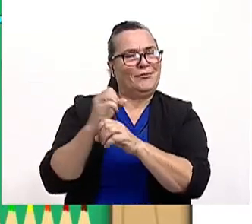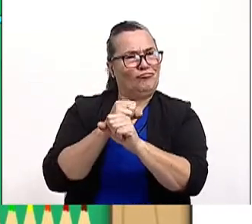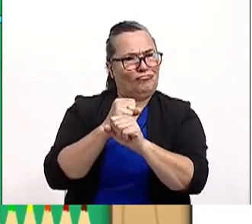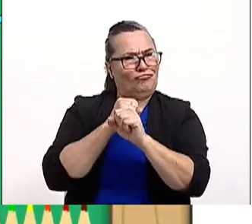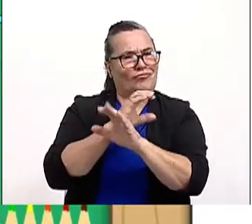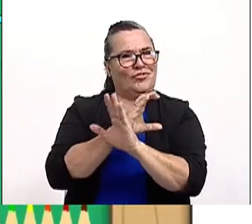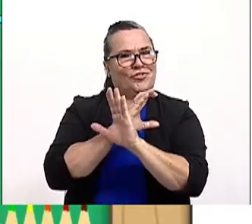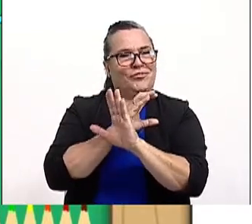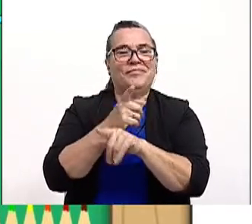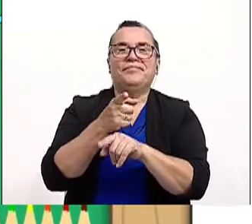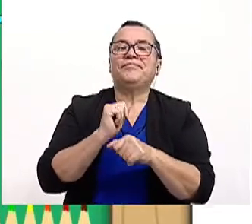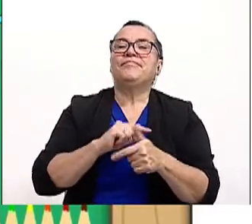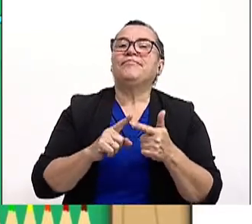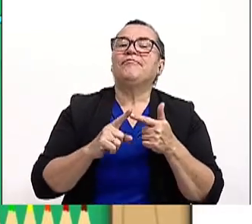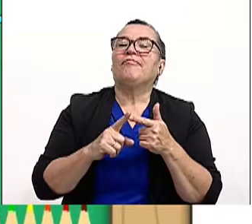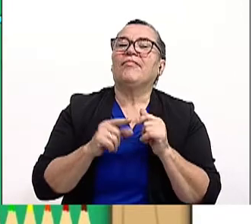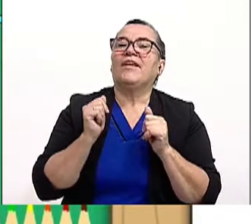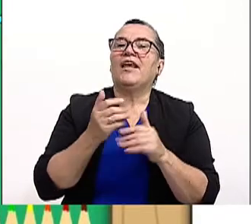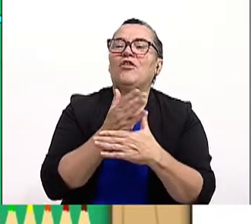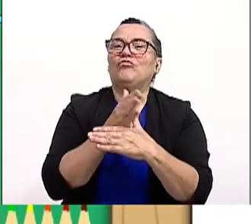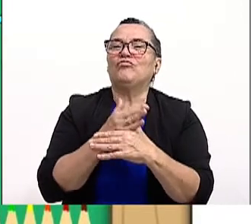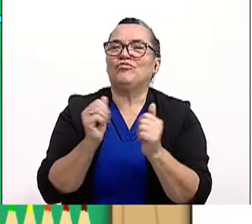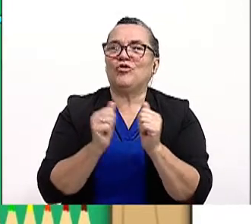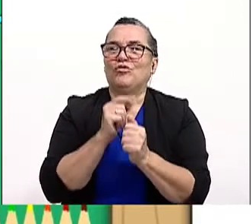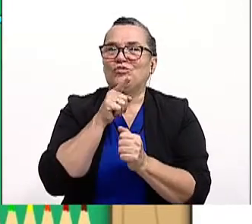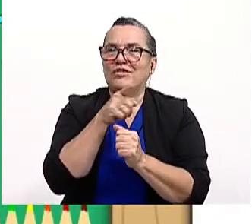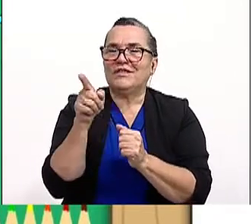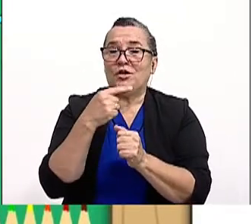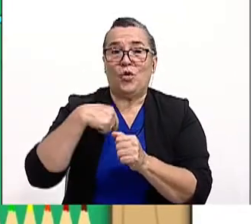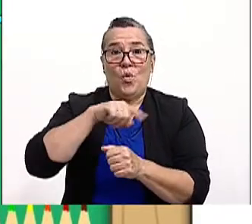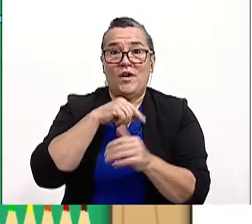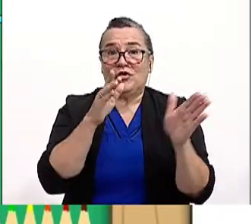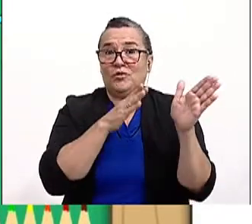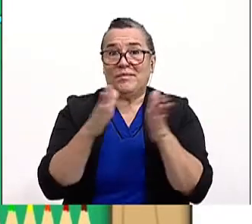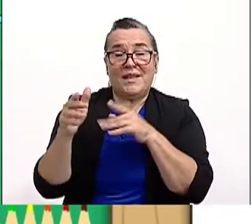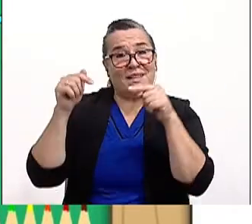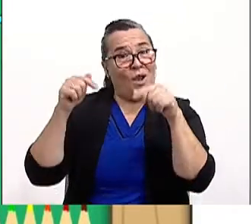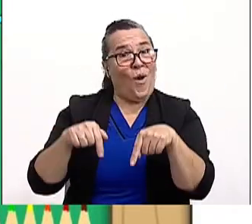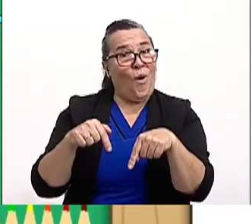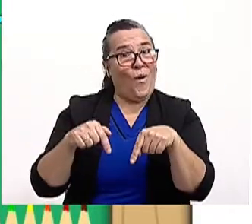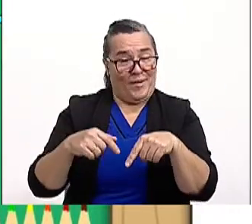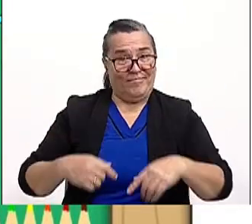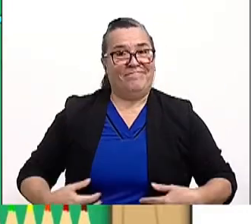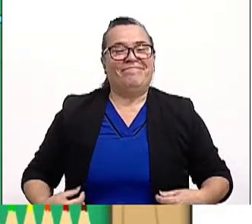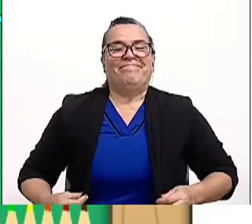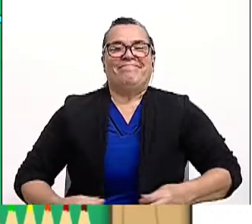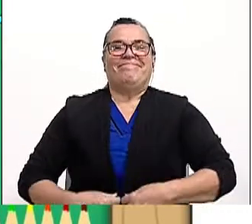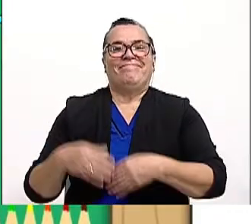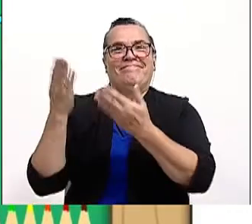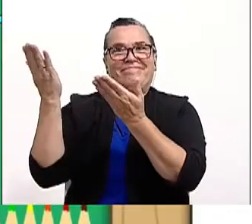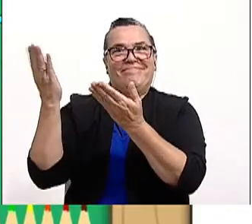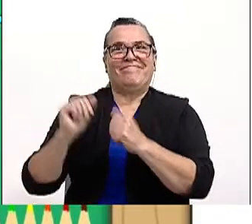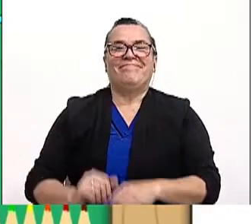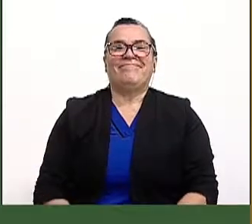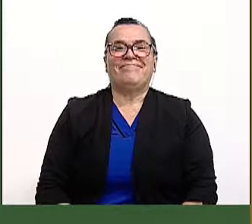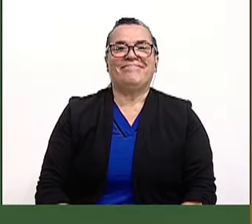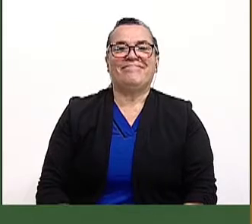good. I want to share with you our plans for today's lessons.